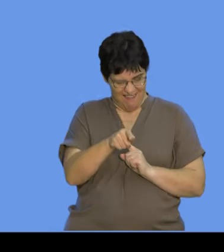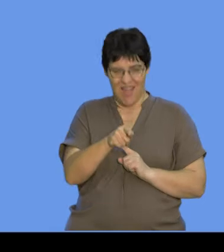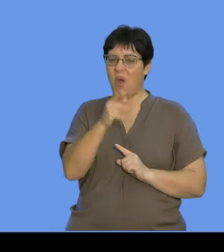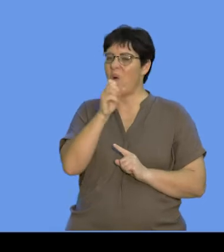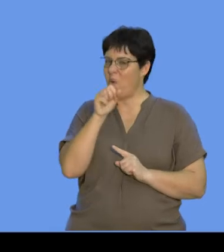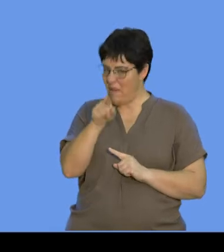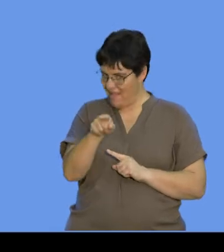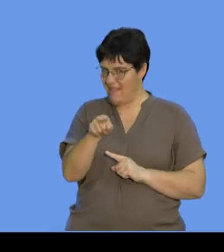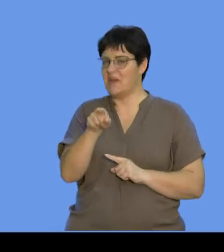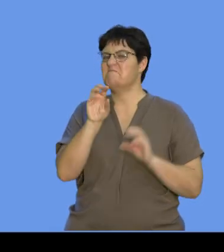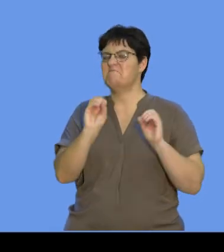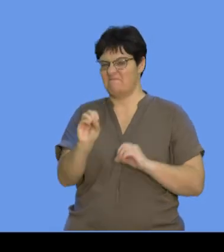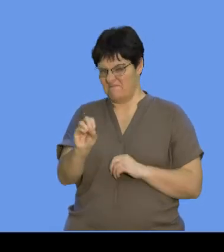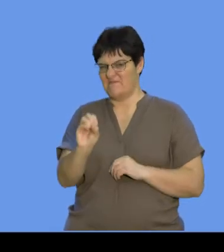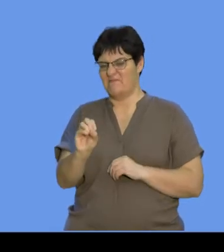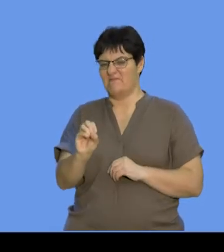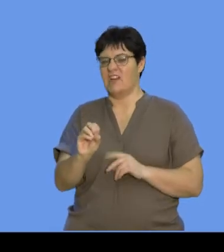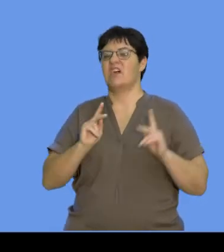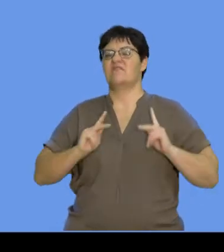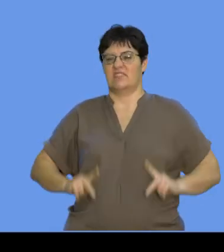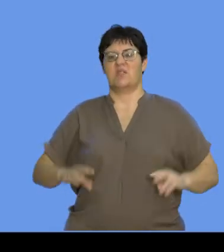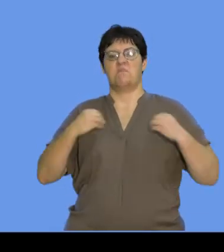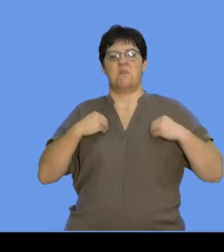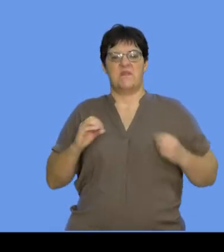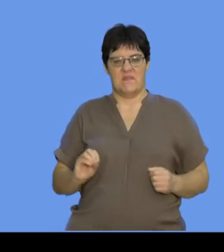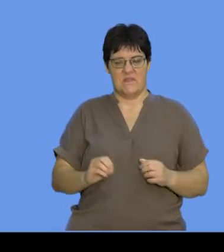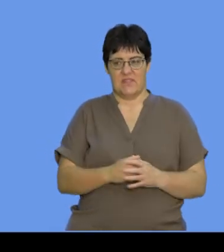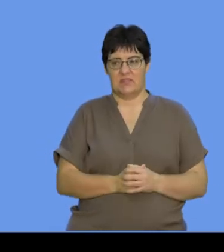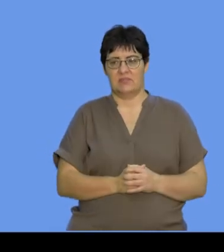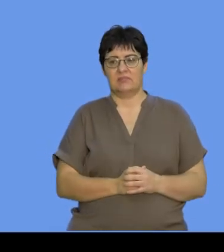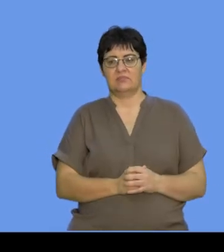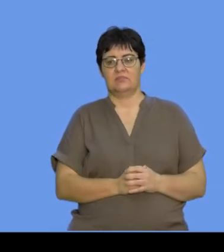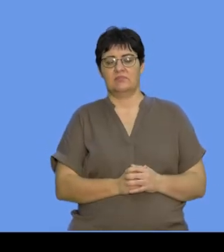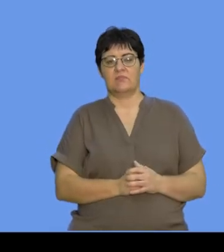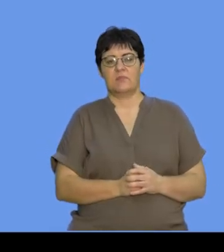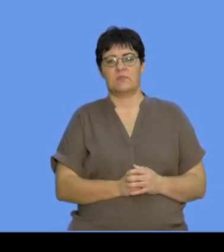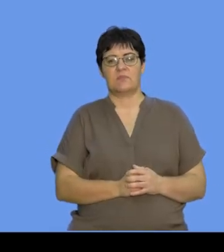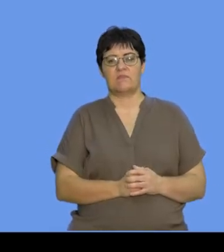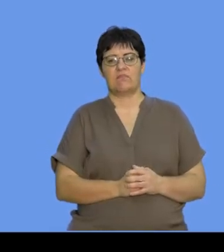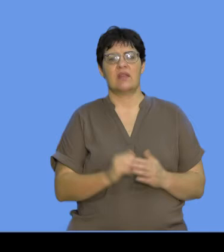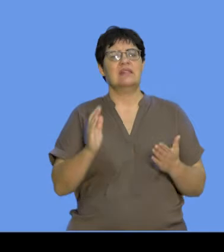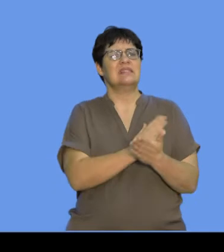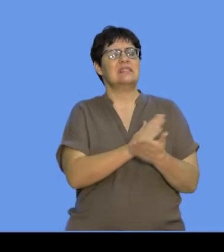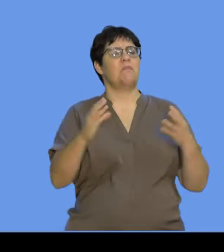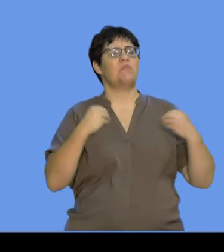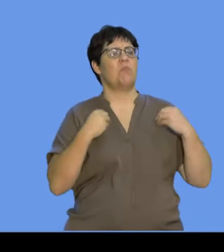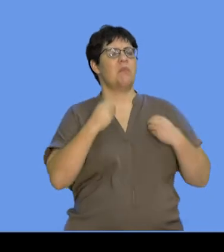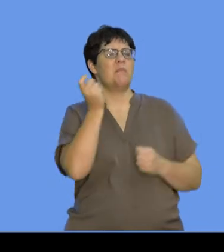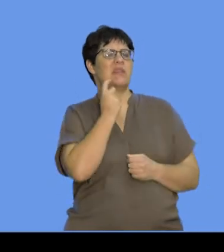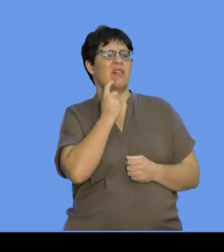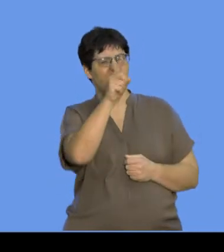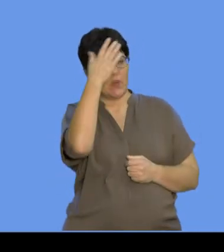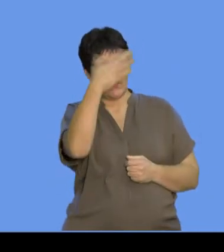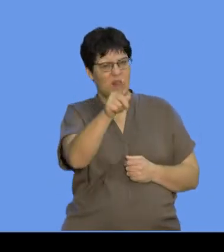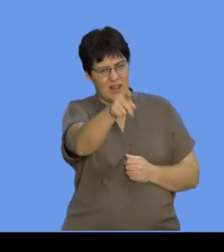copper has that physical property, right? Okay. Now, what are some of the properties of metals that we need